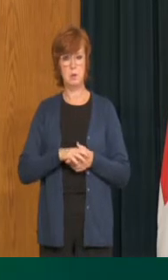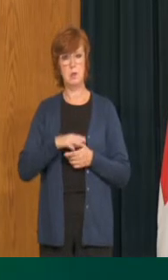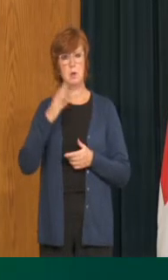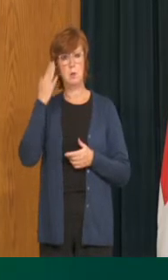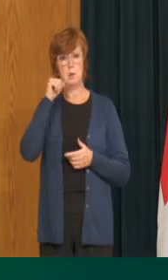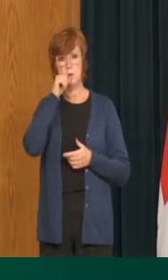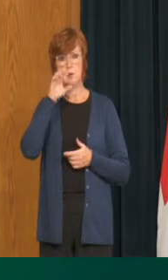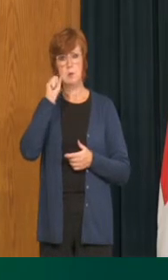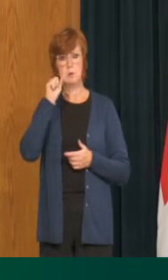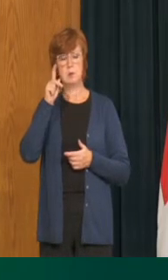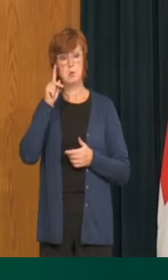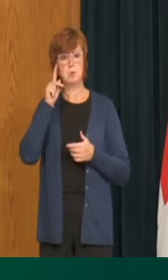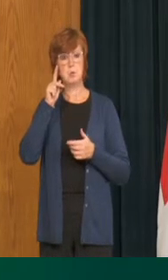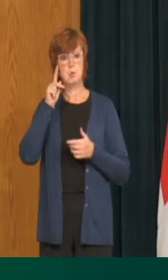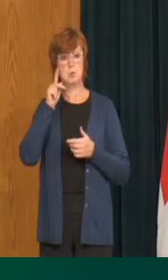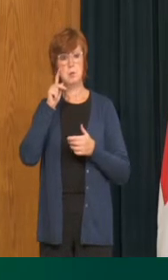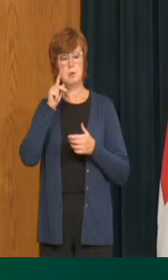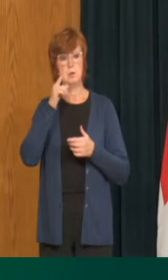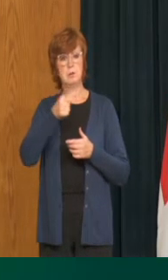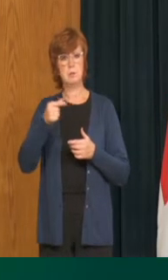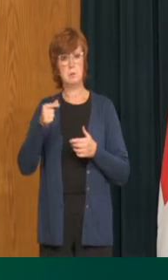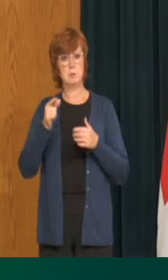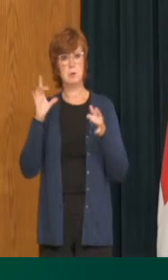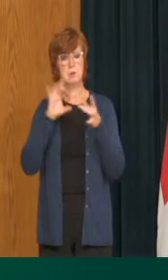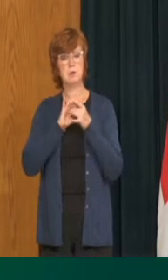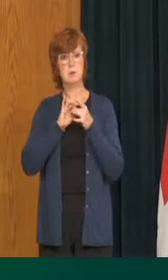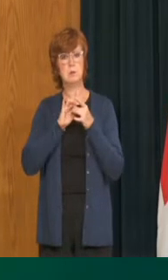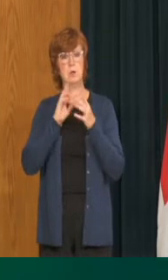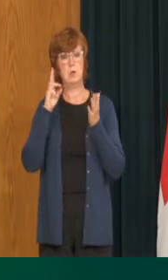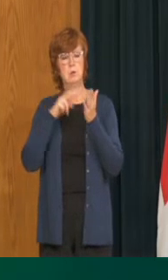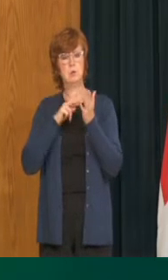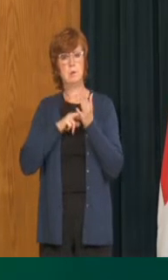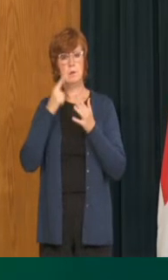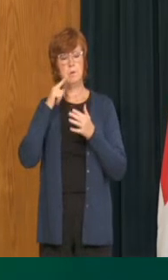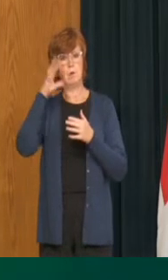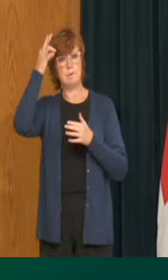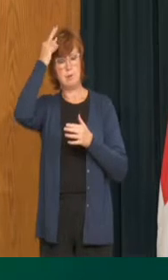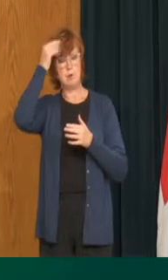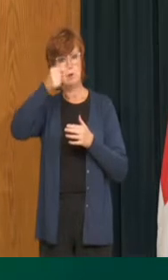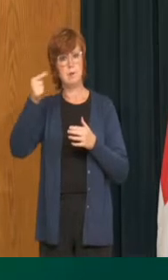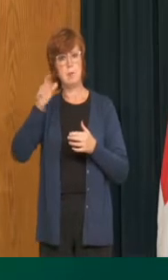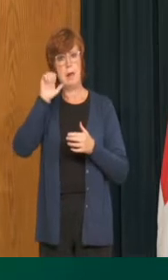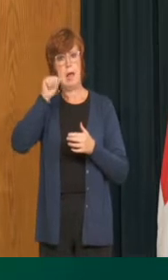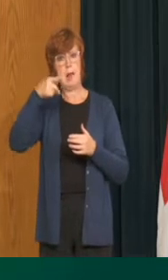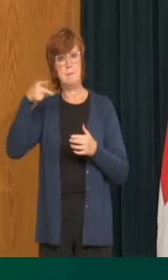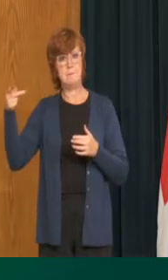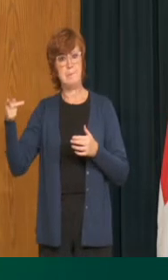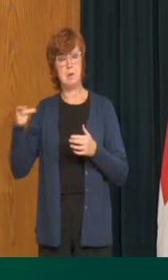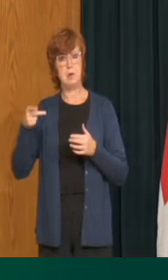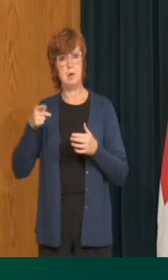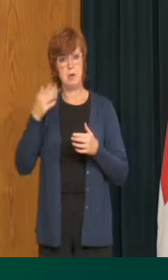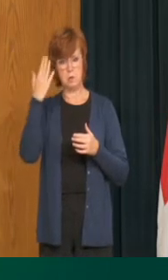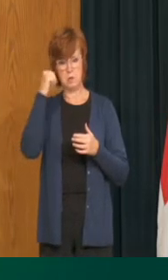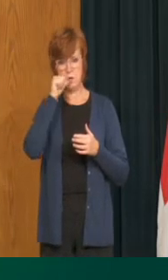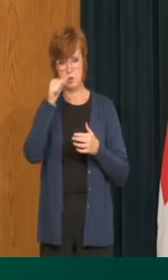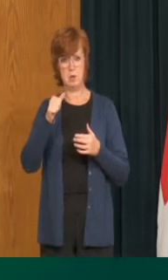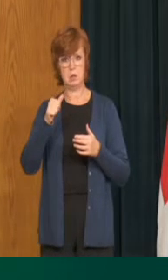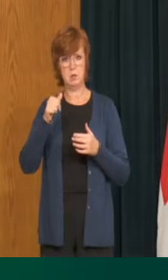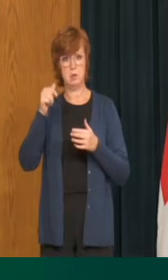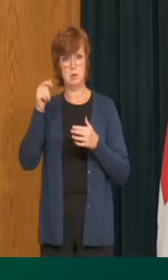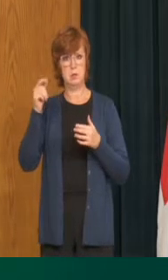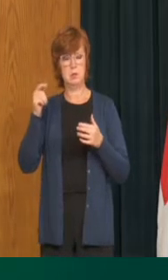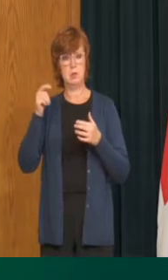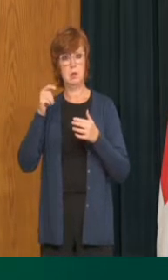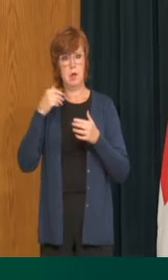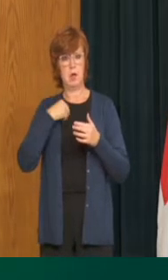federal government's COVID-19 tracking app? We're seeing more people kind of wanting access to the app, wanting to use it. What is the holdup